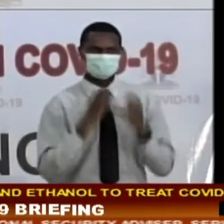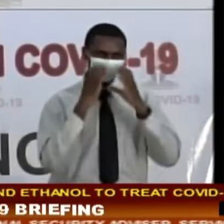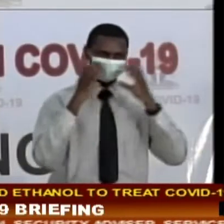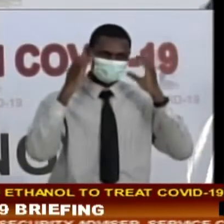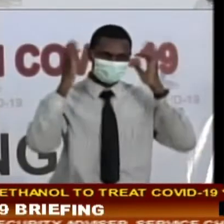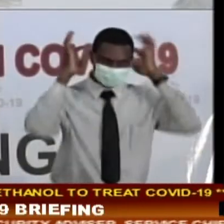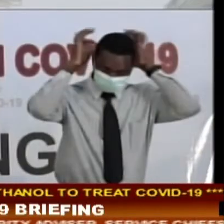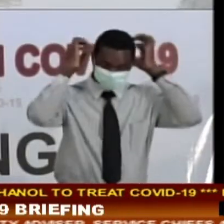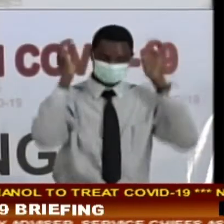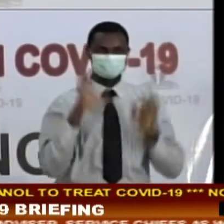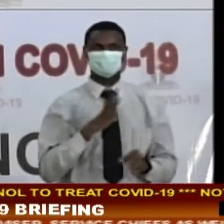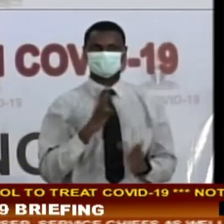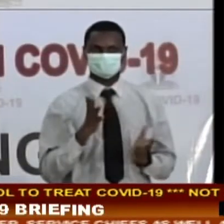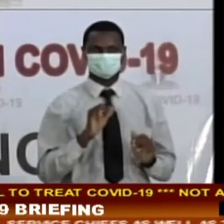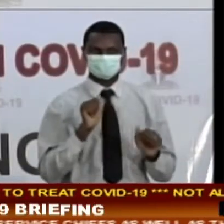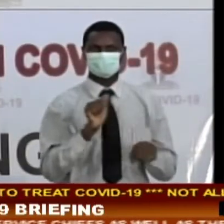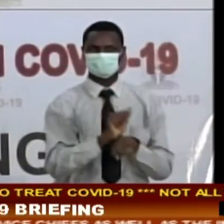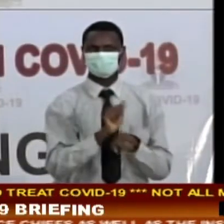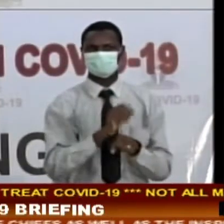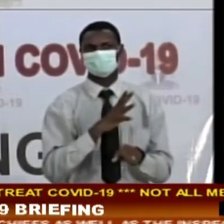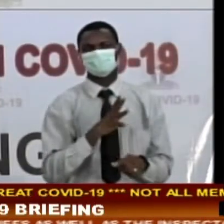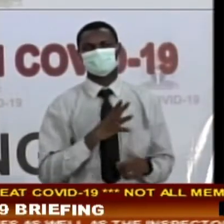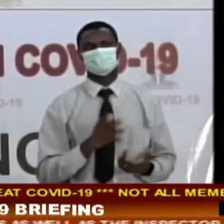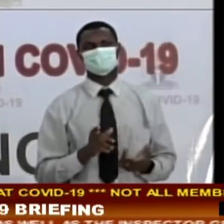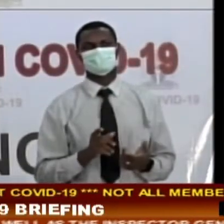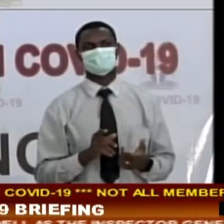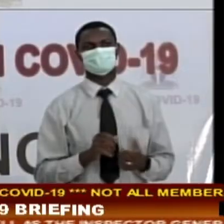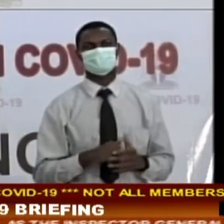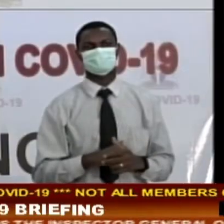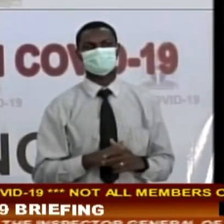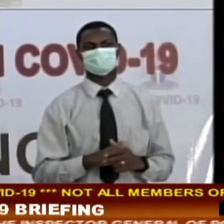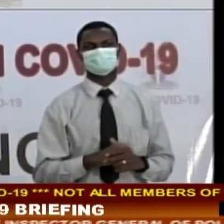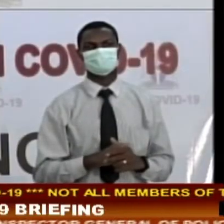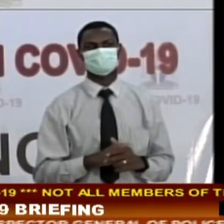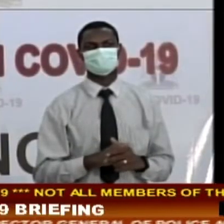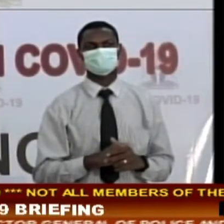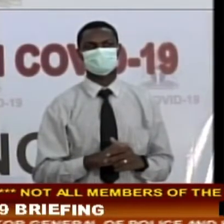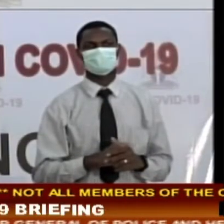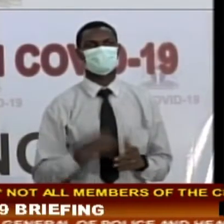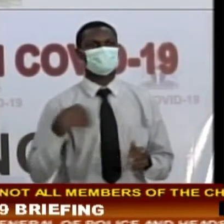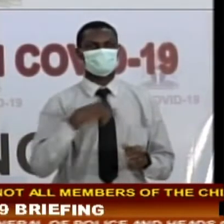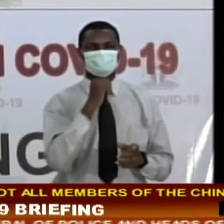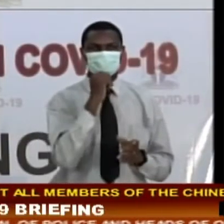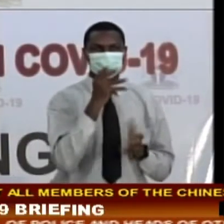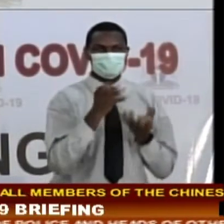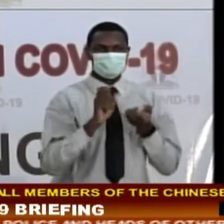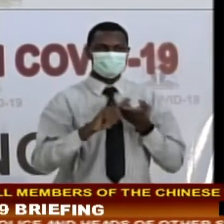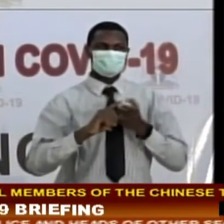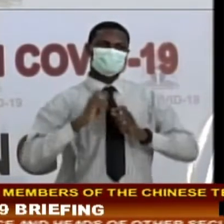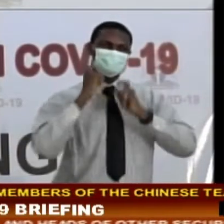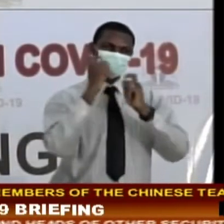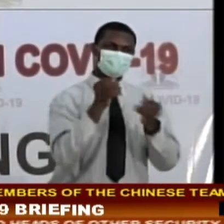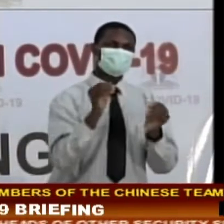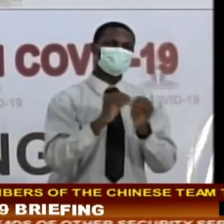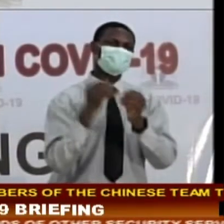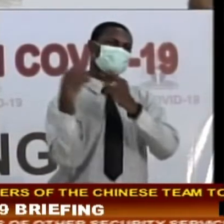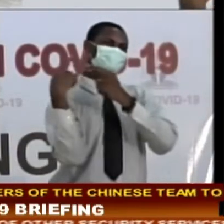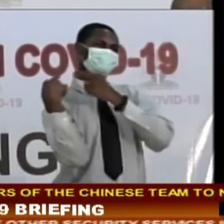purpose not to add additional expenditure to our people so it is